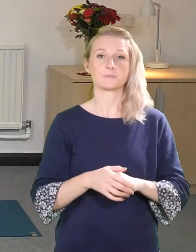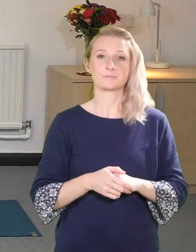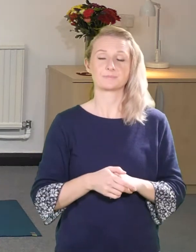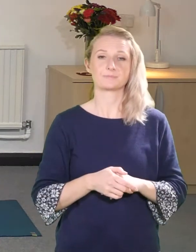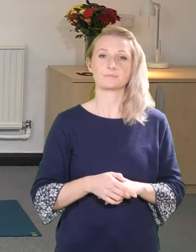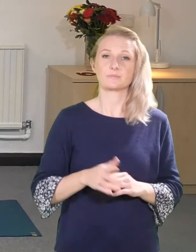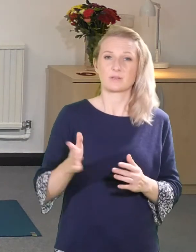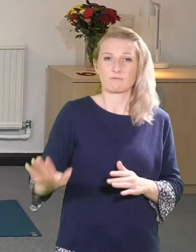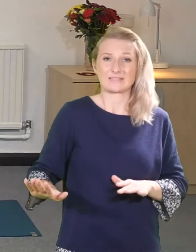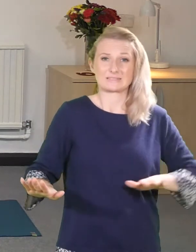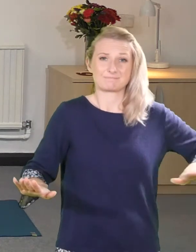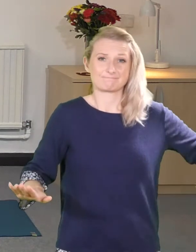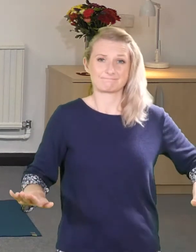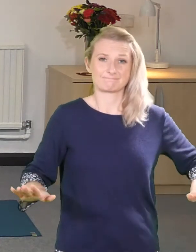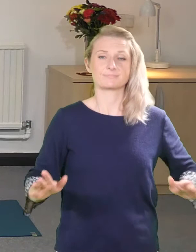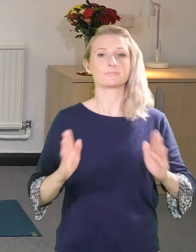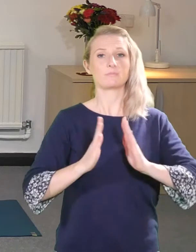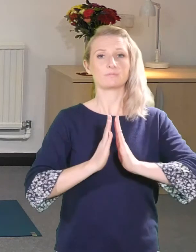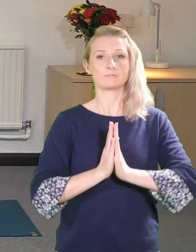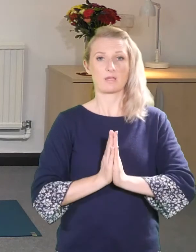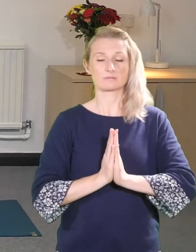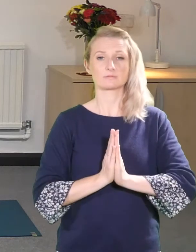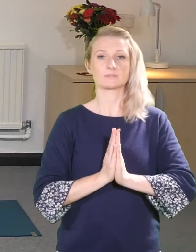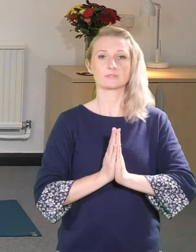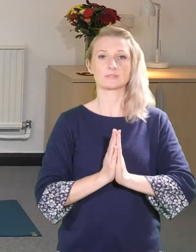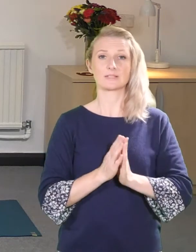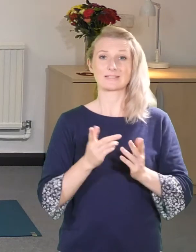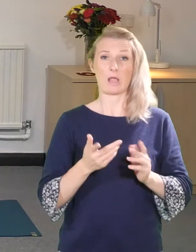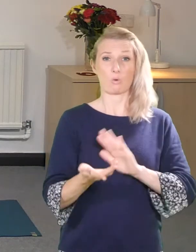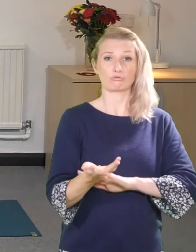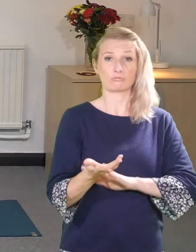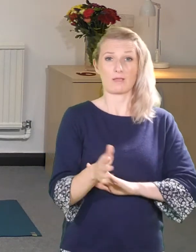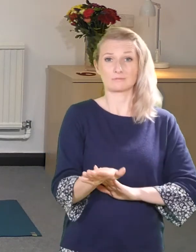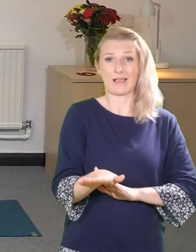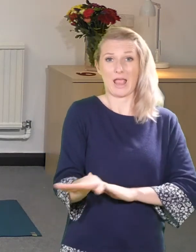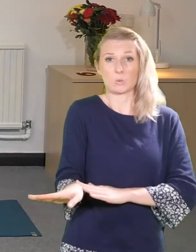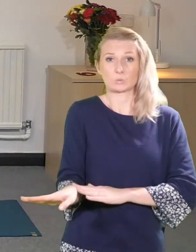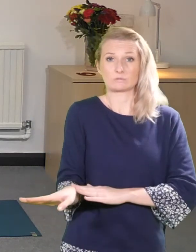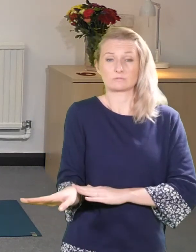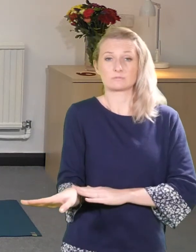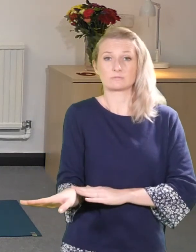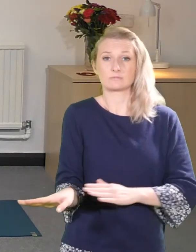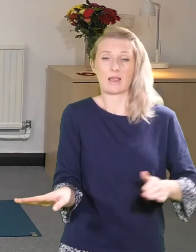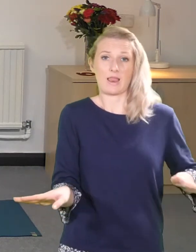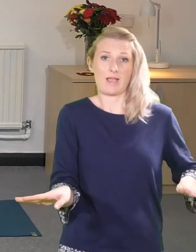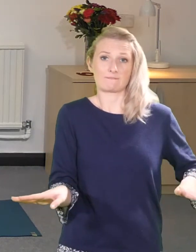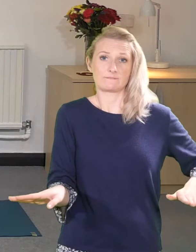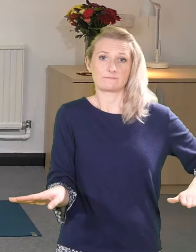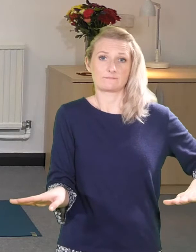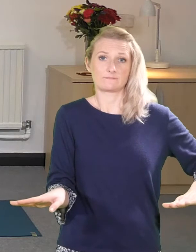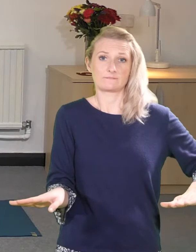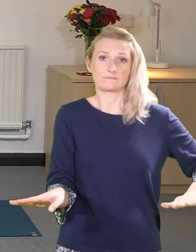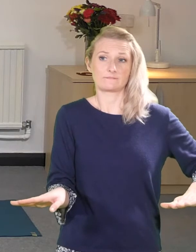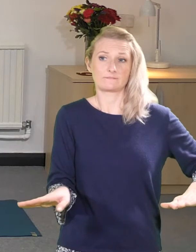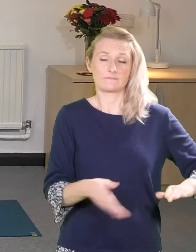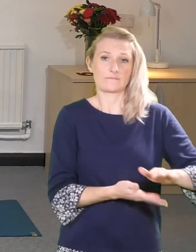wide. Let's bring our hands to our hearts. We're going to turn the right foot out and then turn the back heel out